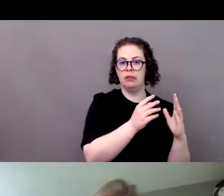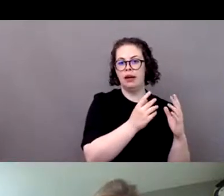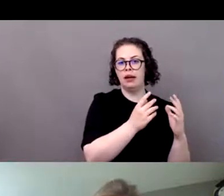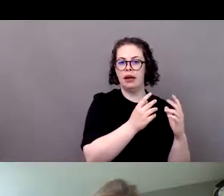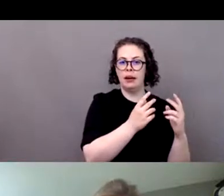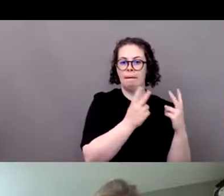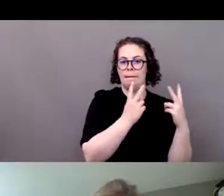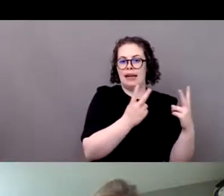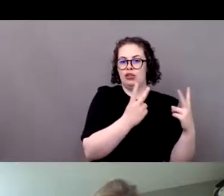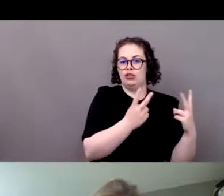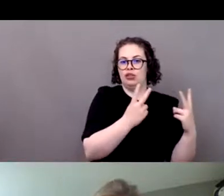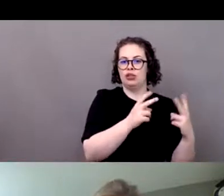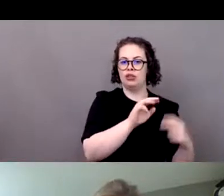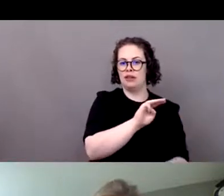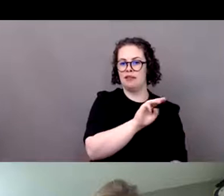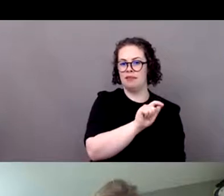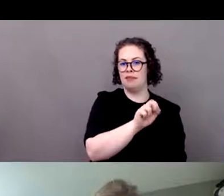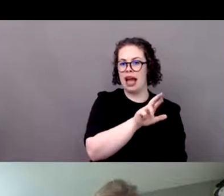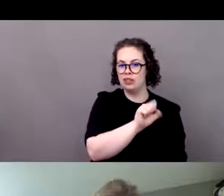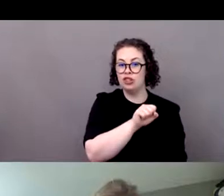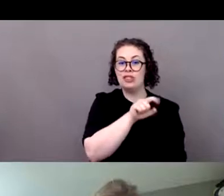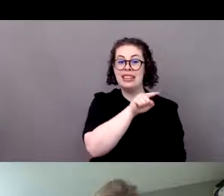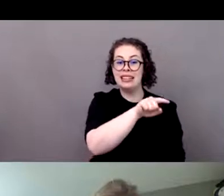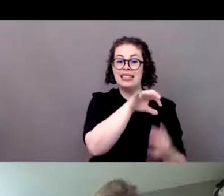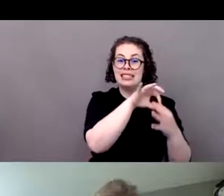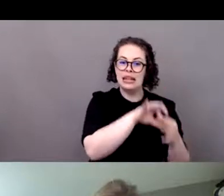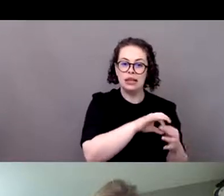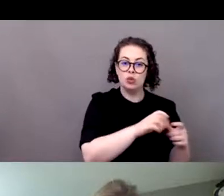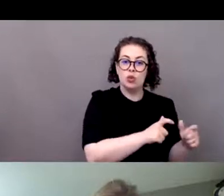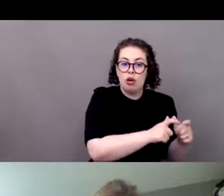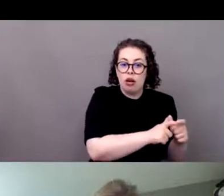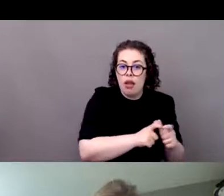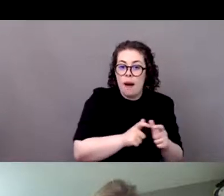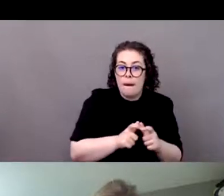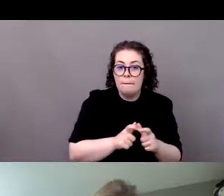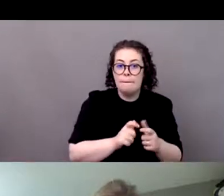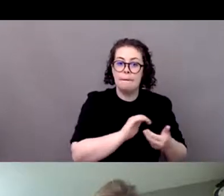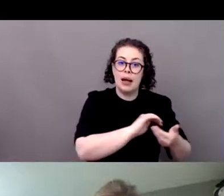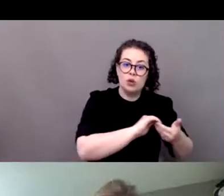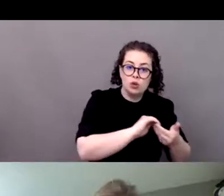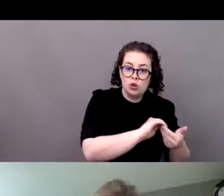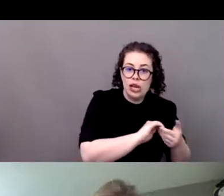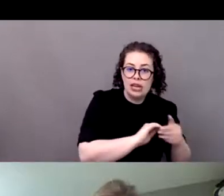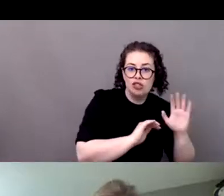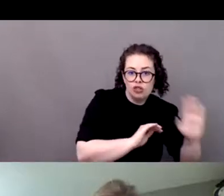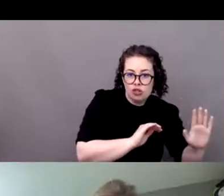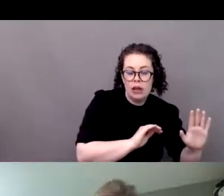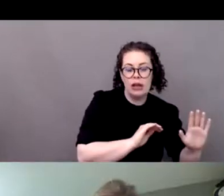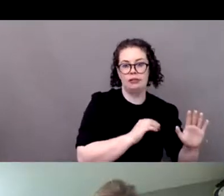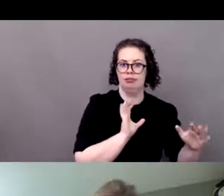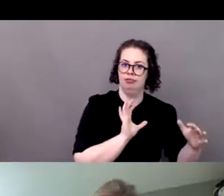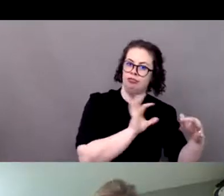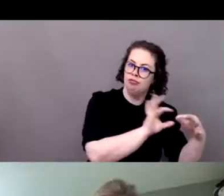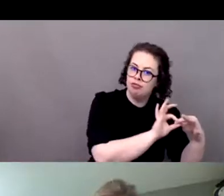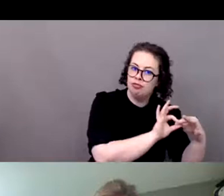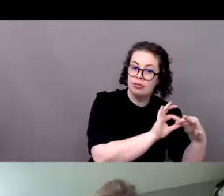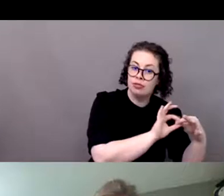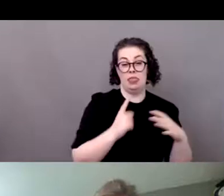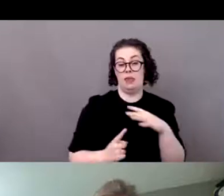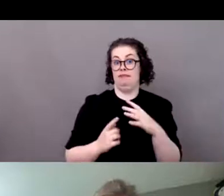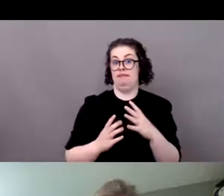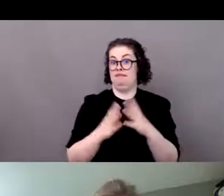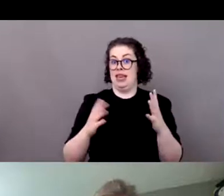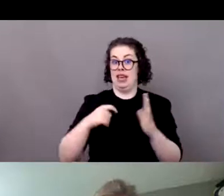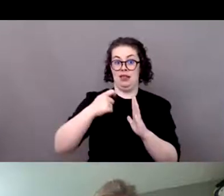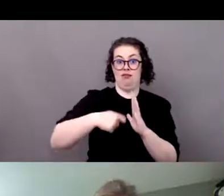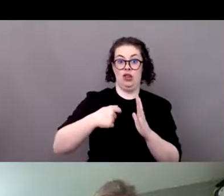supporters, so with clubs and another football association, so the Israeli one. But the main one we are applicant, so